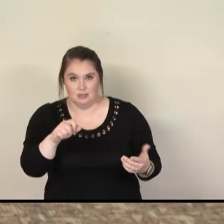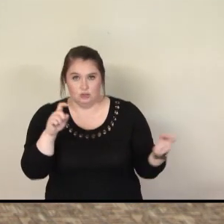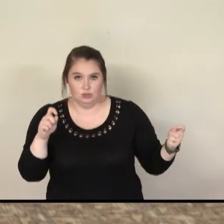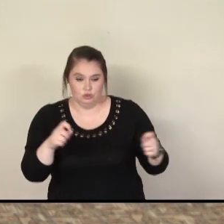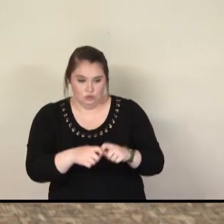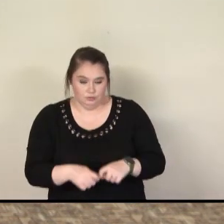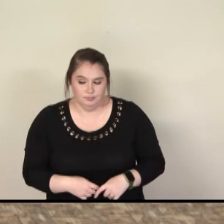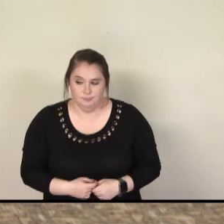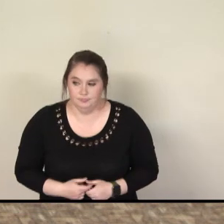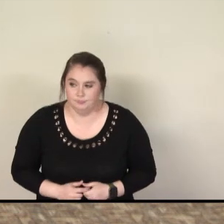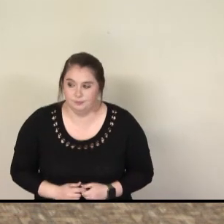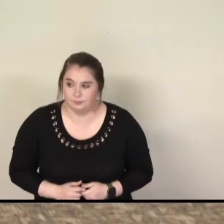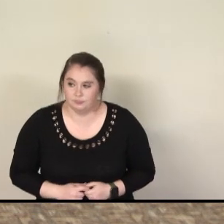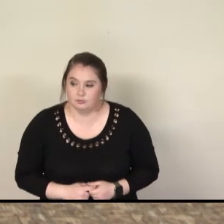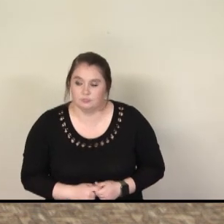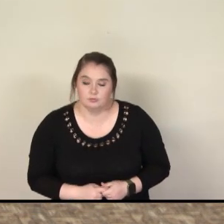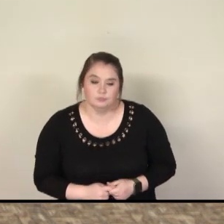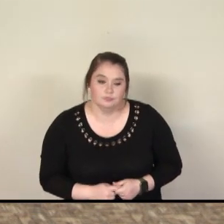Yeah.